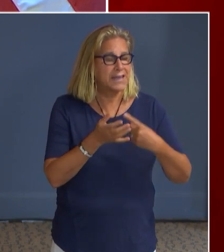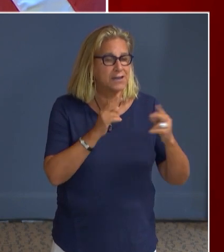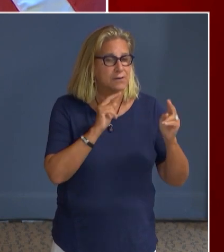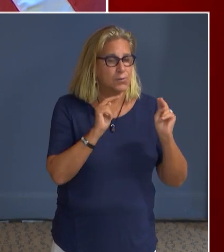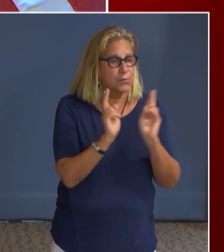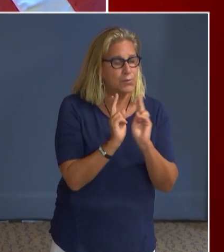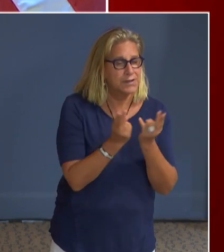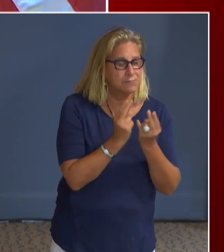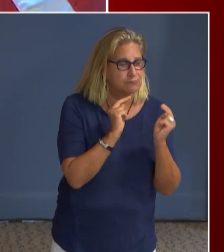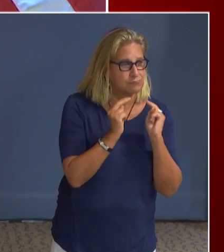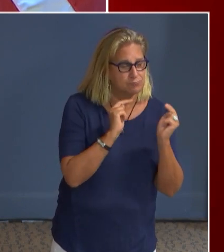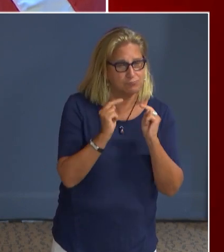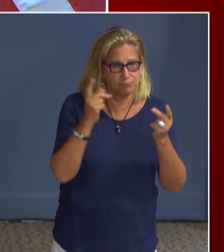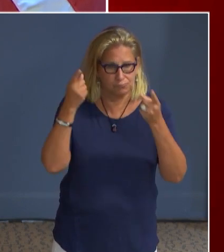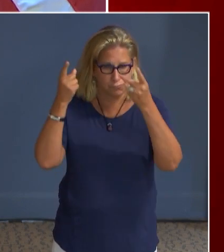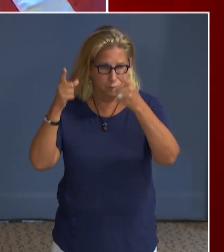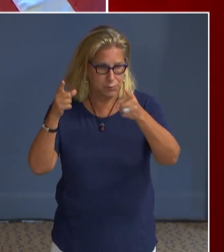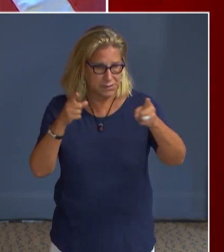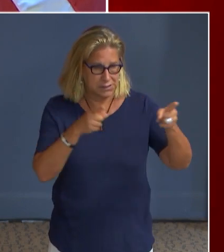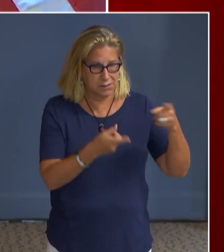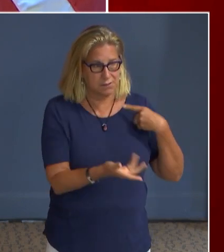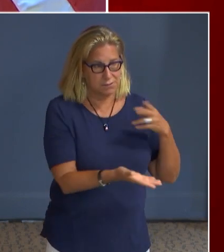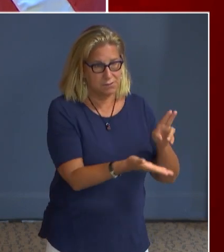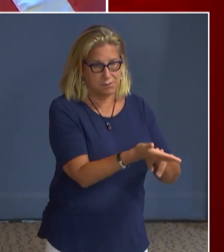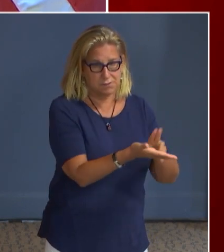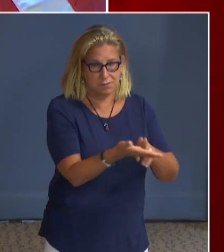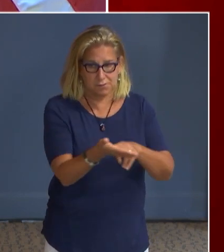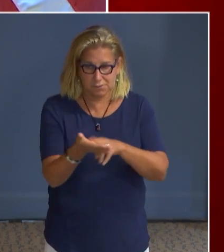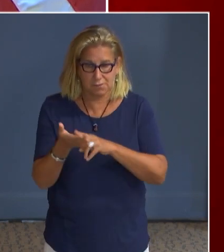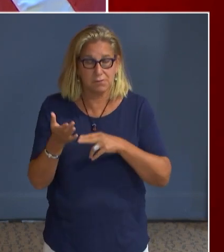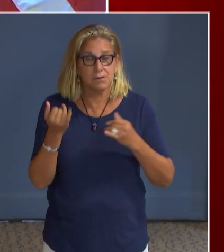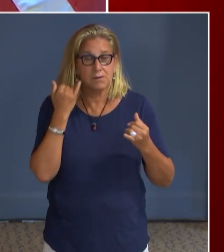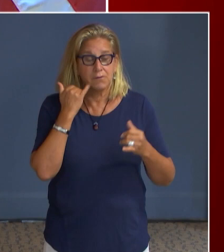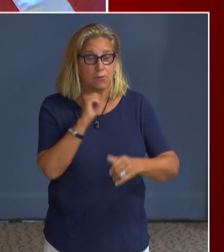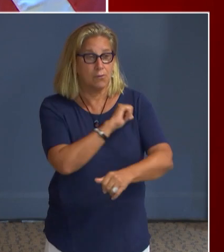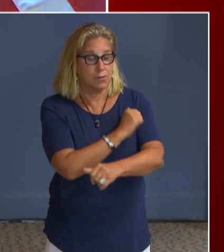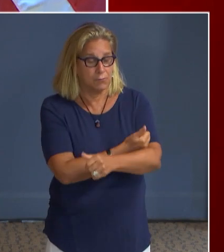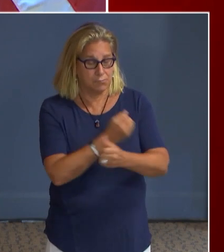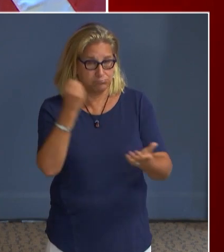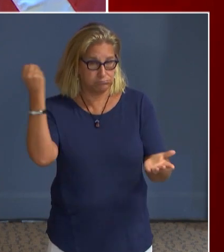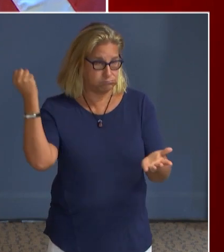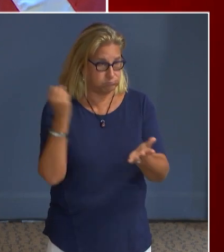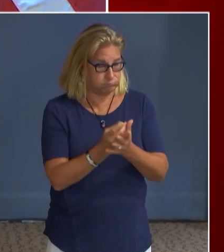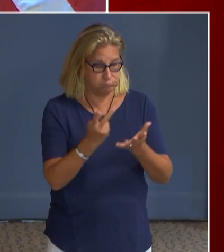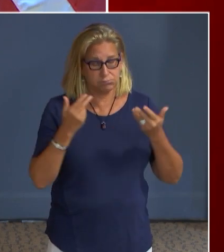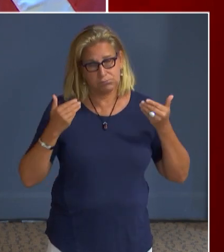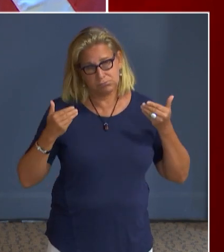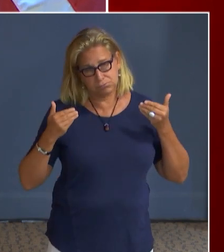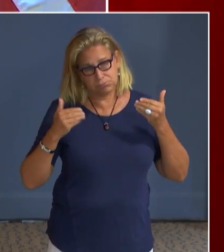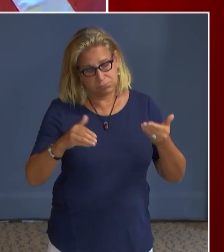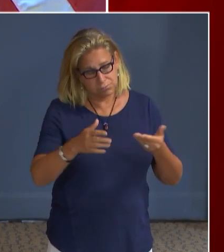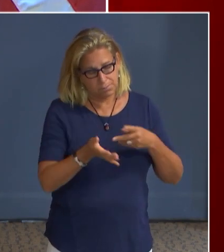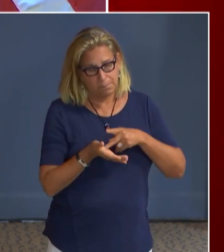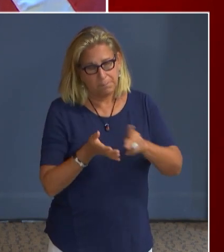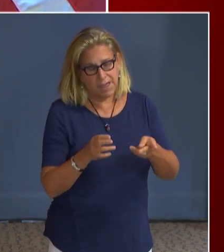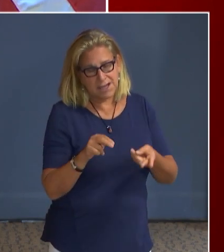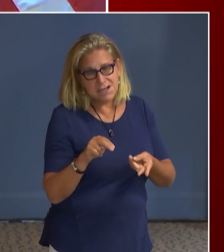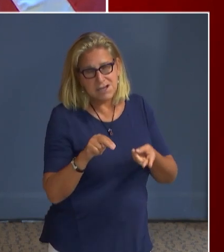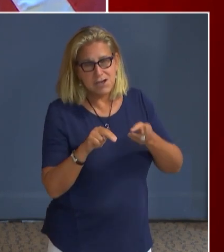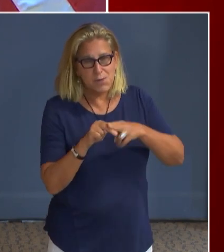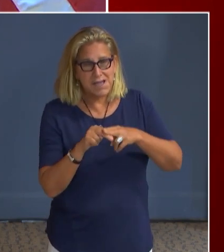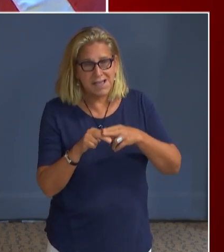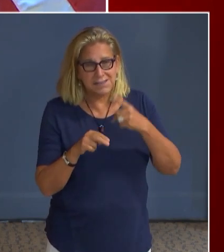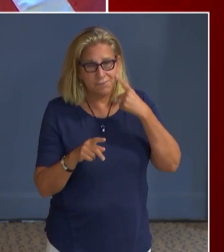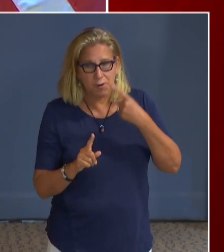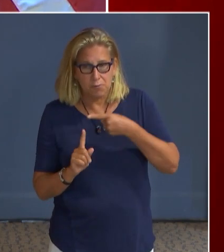to authorizing these pay increases, I also, as you heard from Kiana, want to amplify